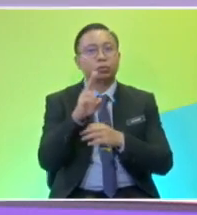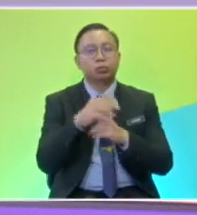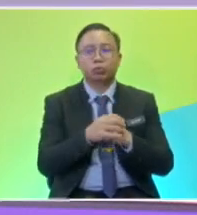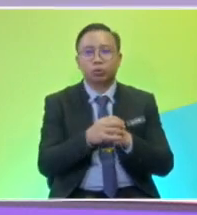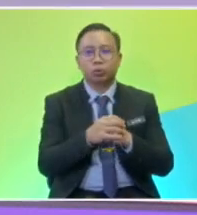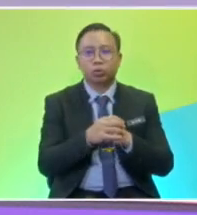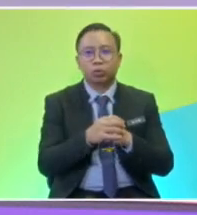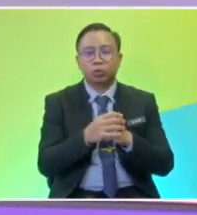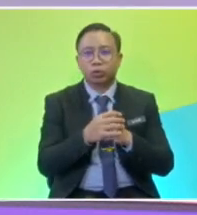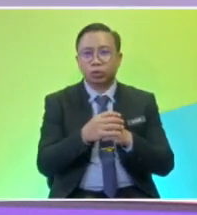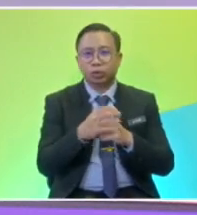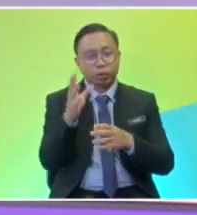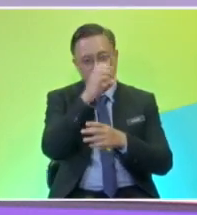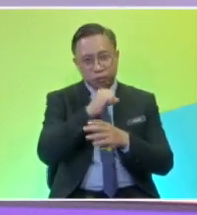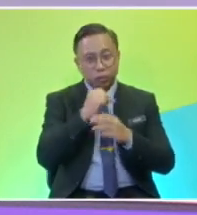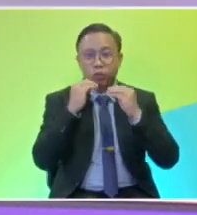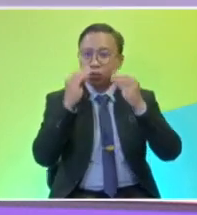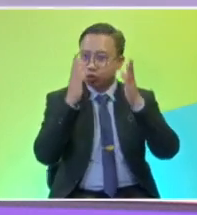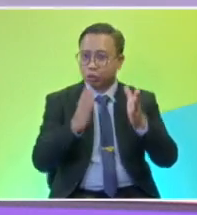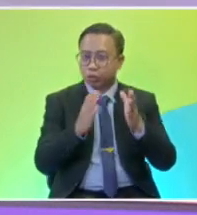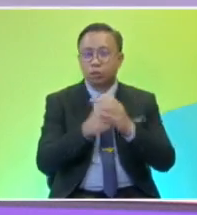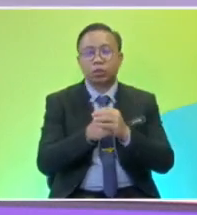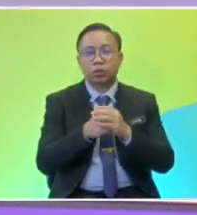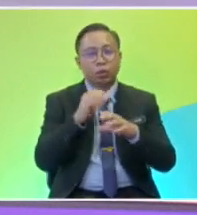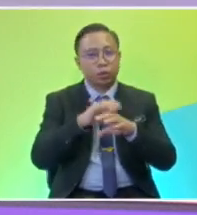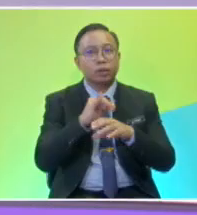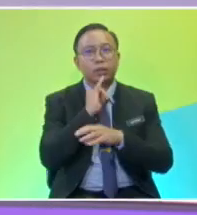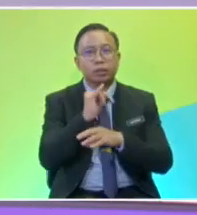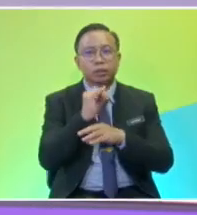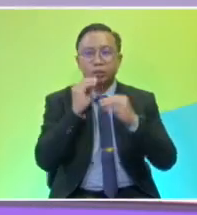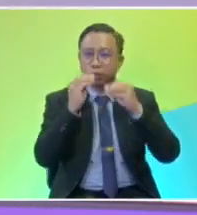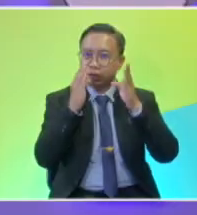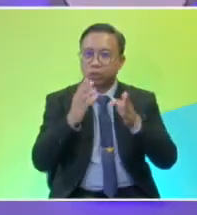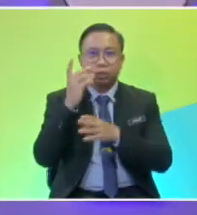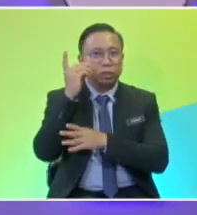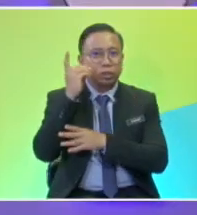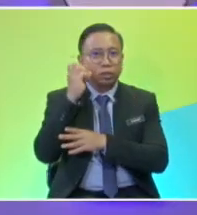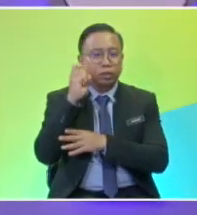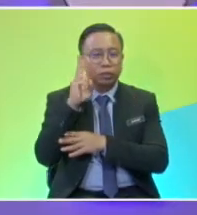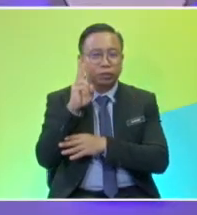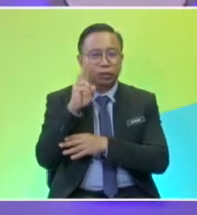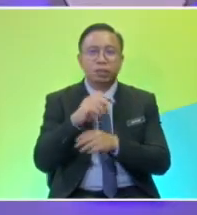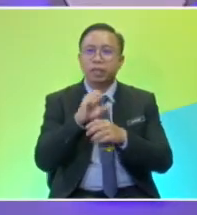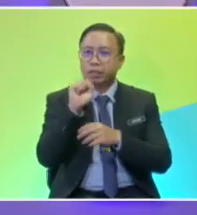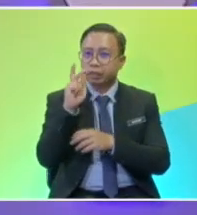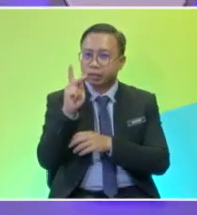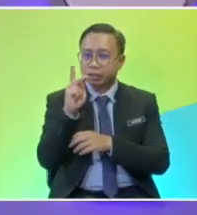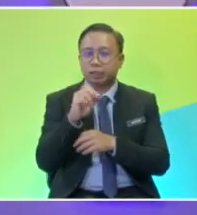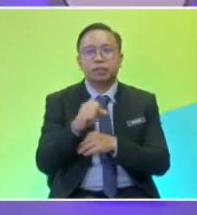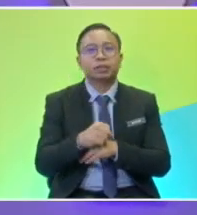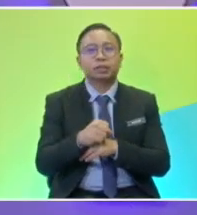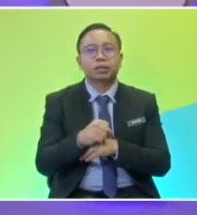the studio guest, the amazing teacher that we have on board is Teacher Devi from SK2 Taman Selayang. Hello,